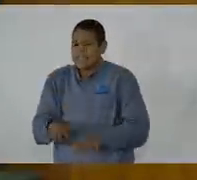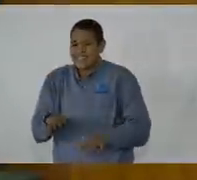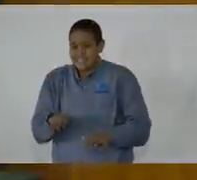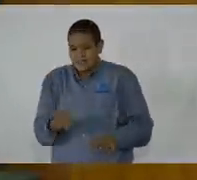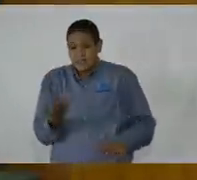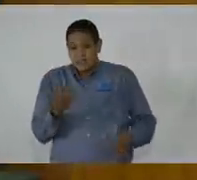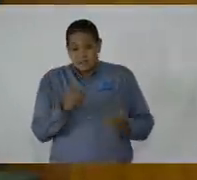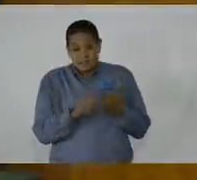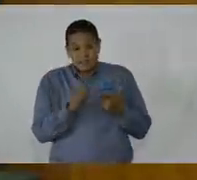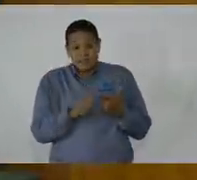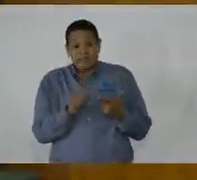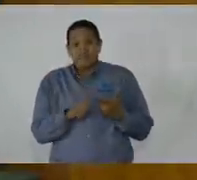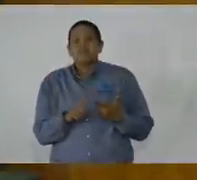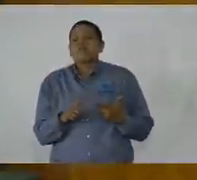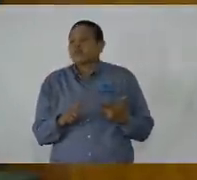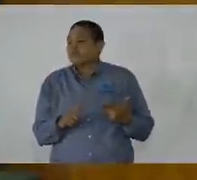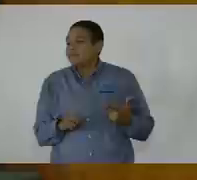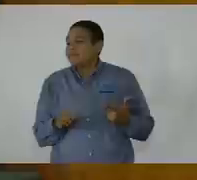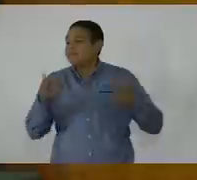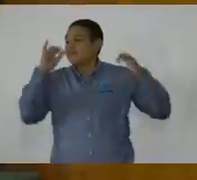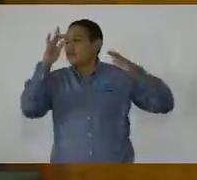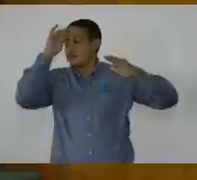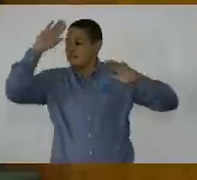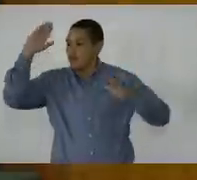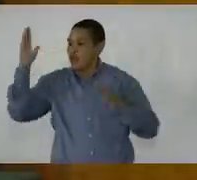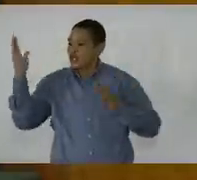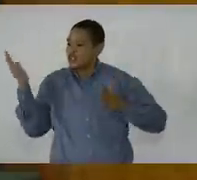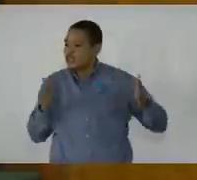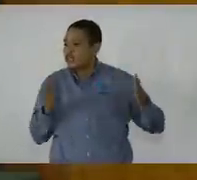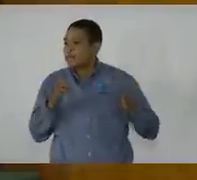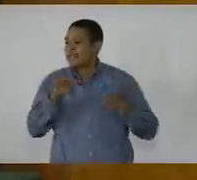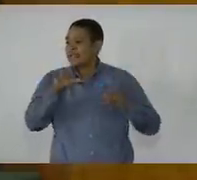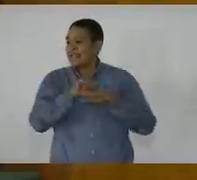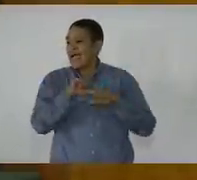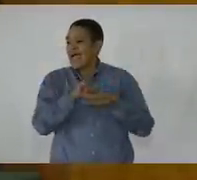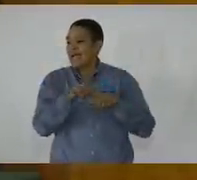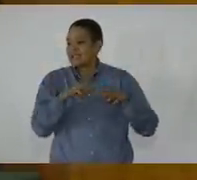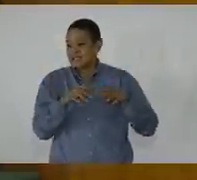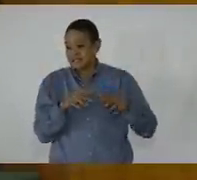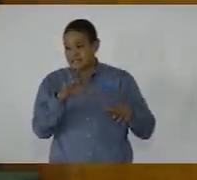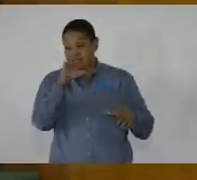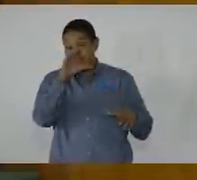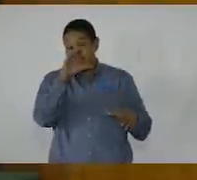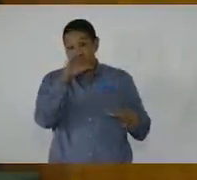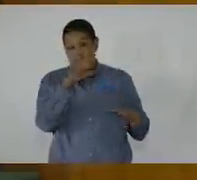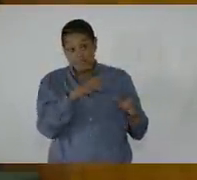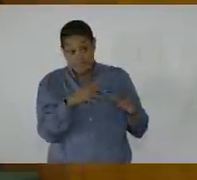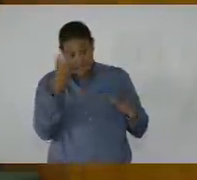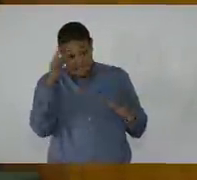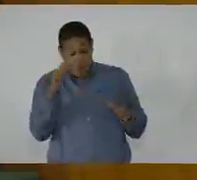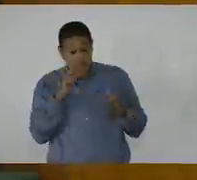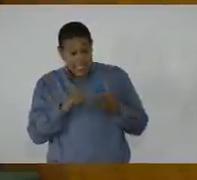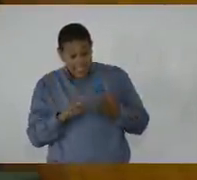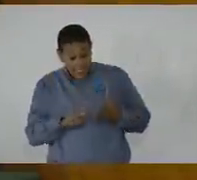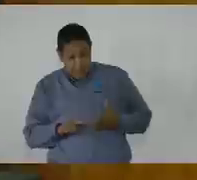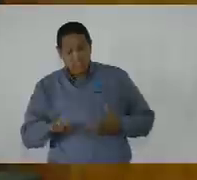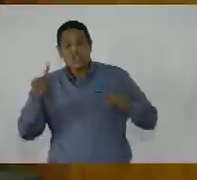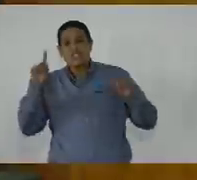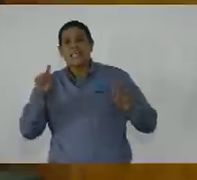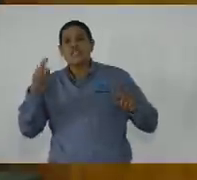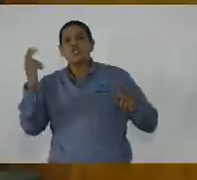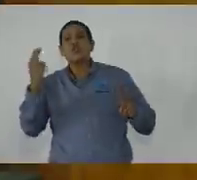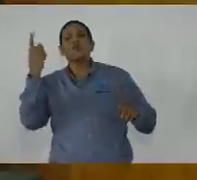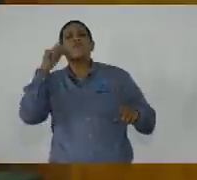2 standards for transportable gas containers for inspection, retesting, and use